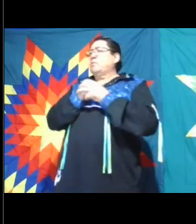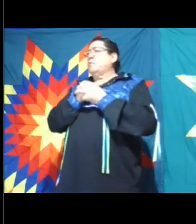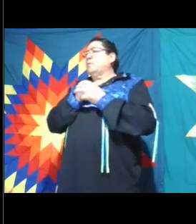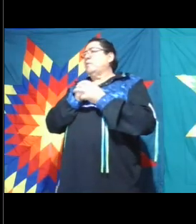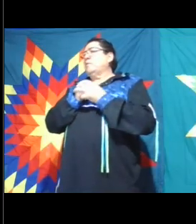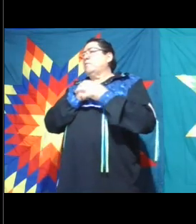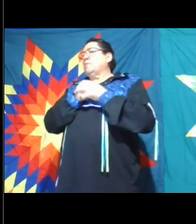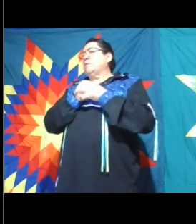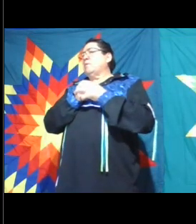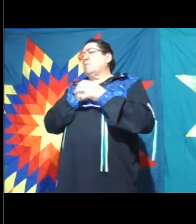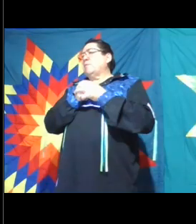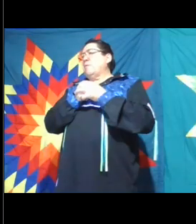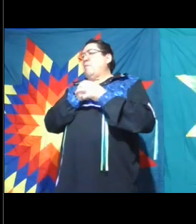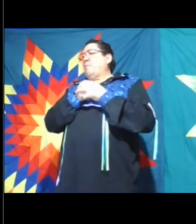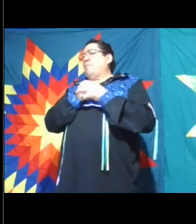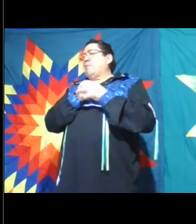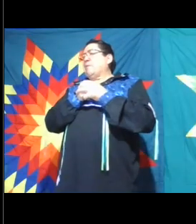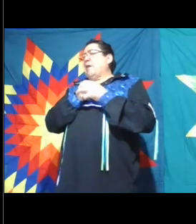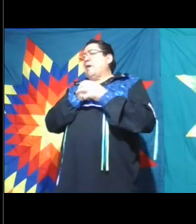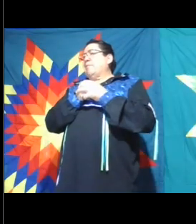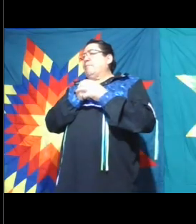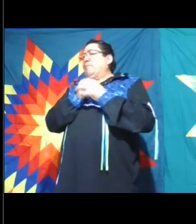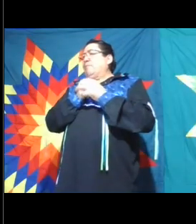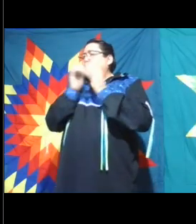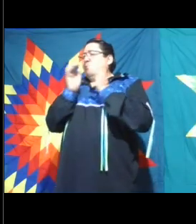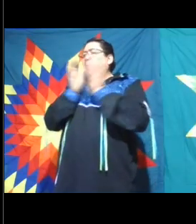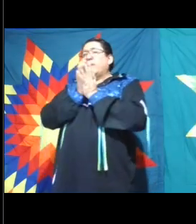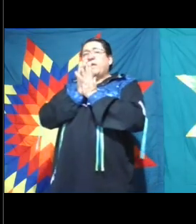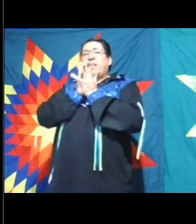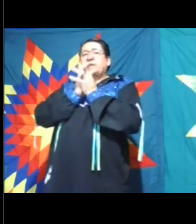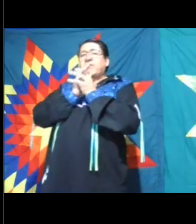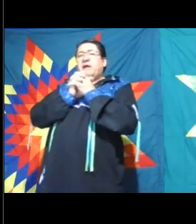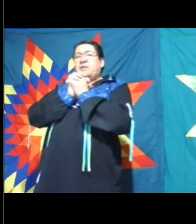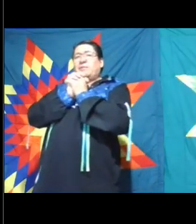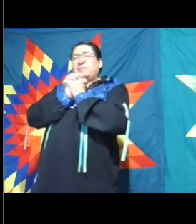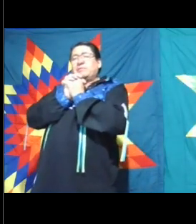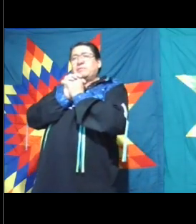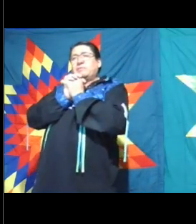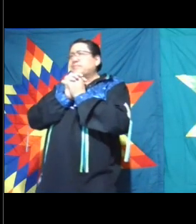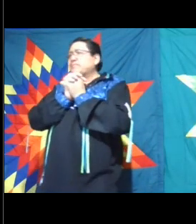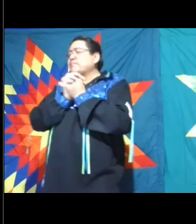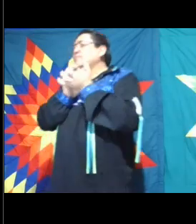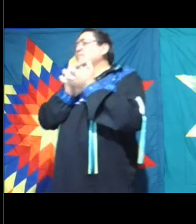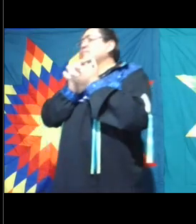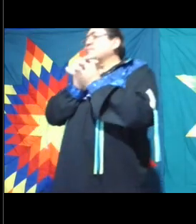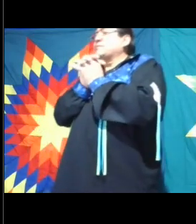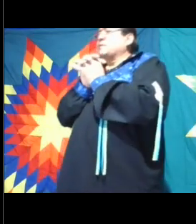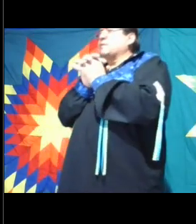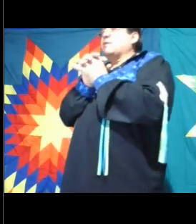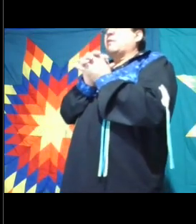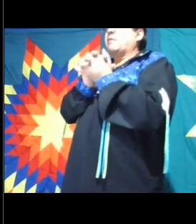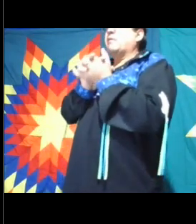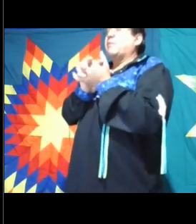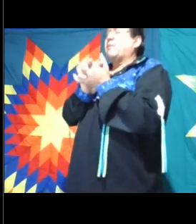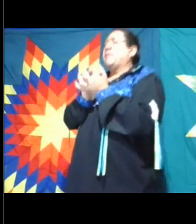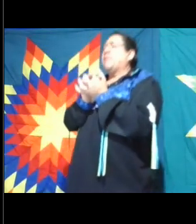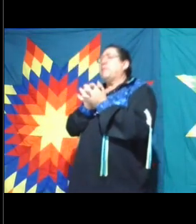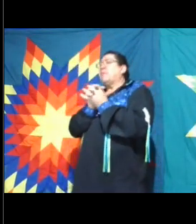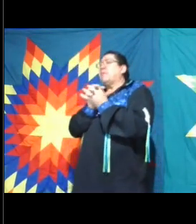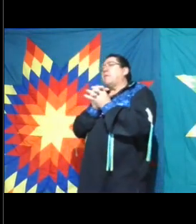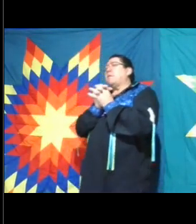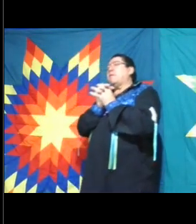people. So yeah, hopefully that answered that. Thank you, Brad. And it looks like